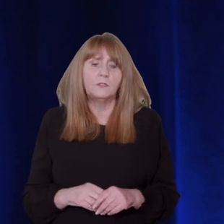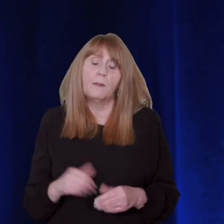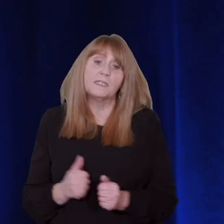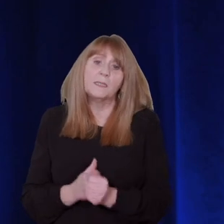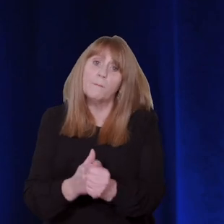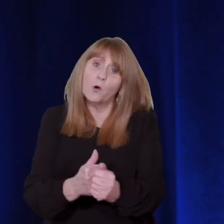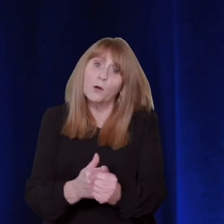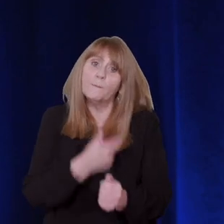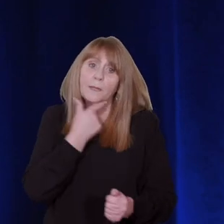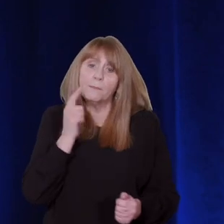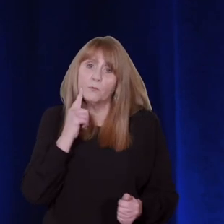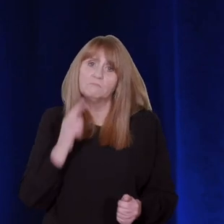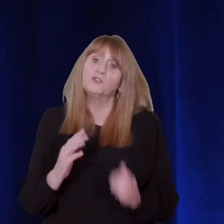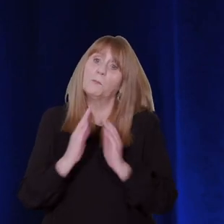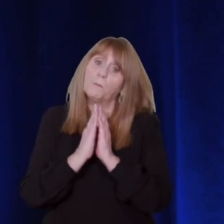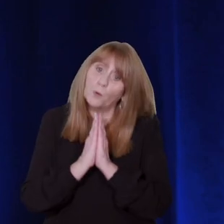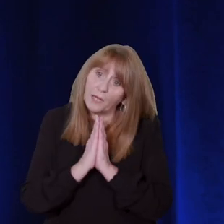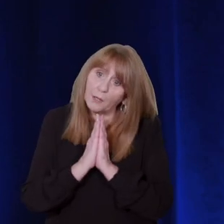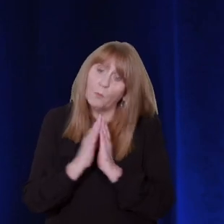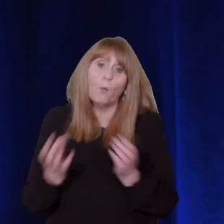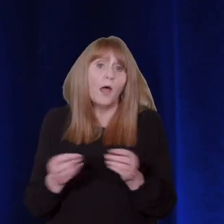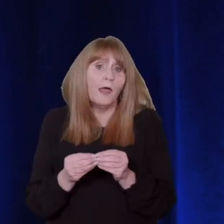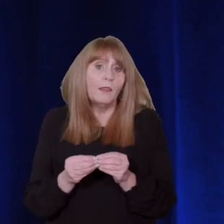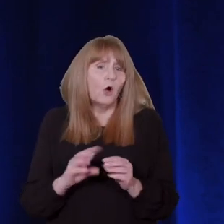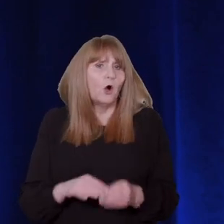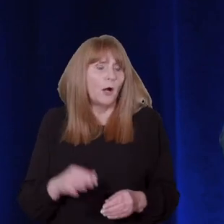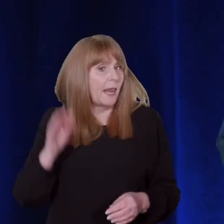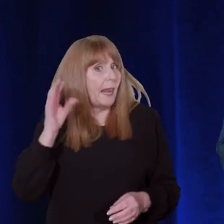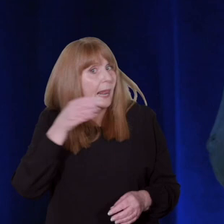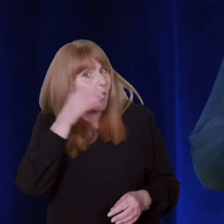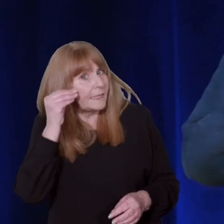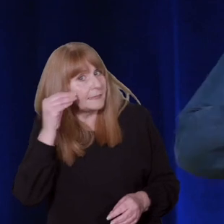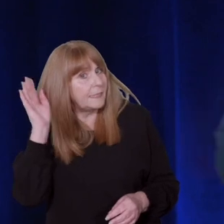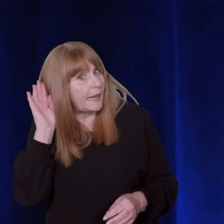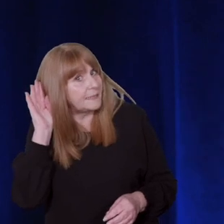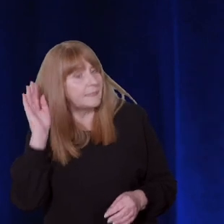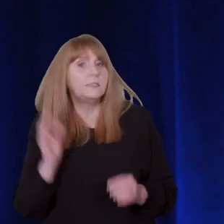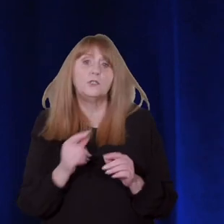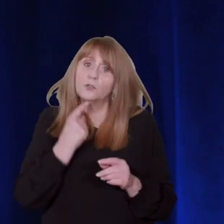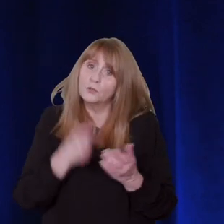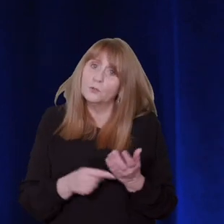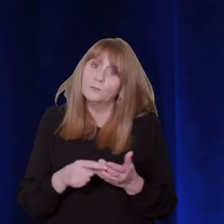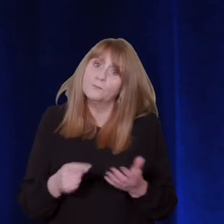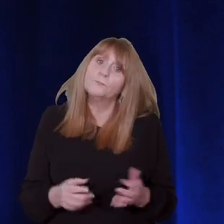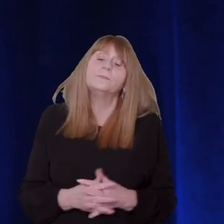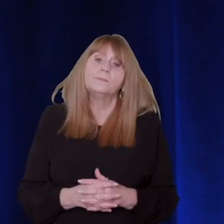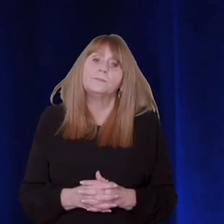and listen. Loneliness is killing people today, and you might be needed. You might think, I've outgrown the